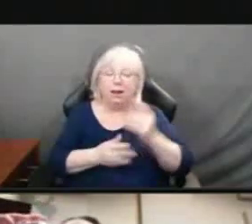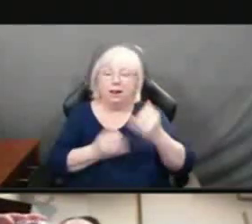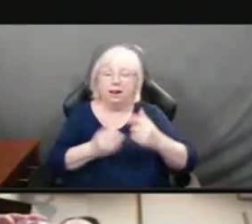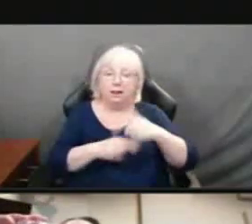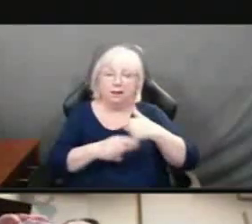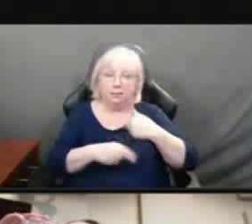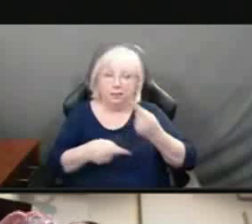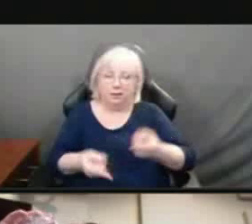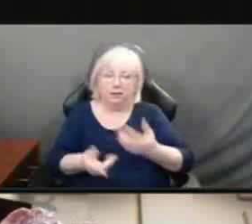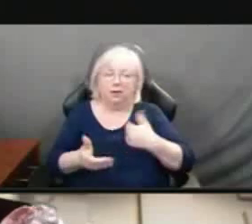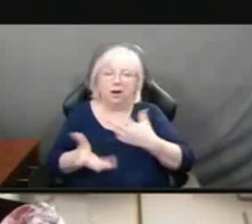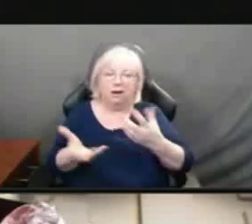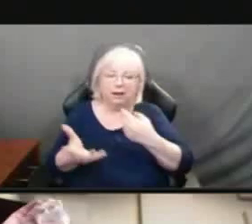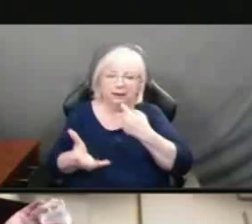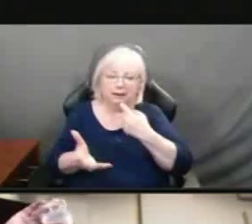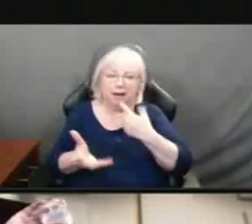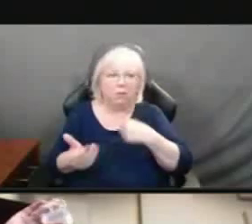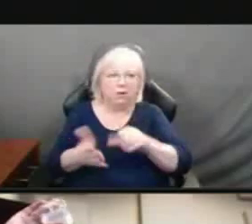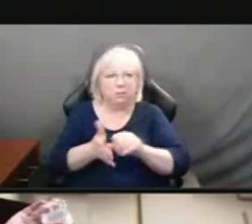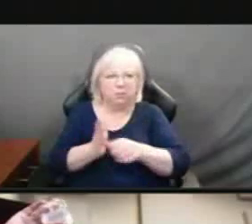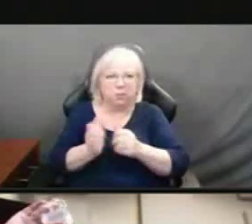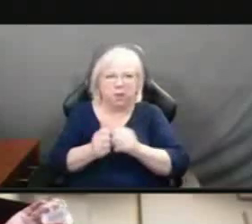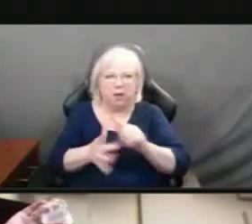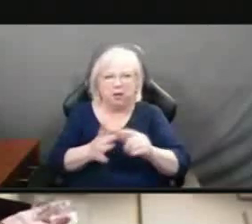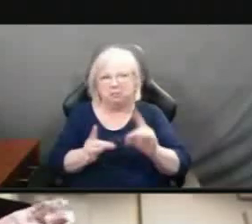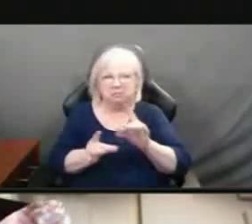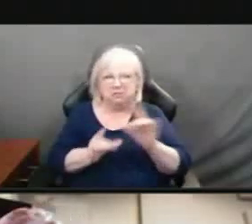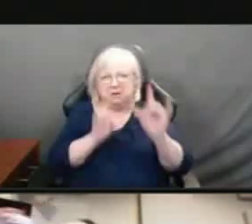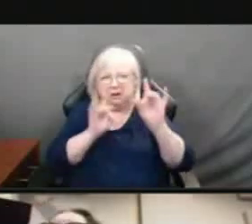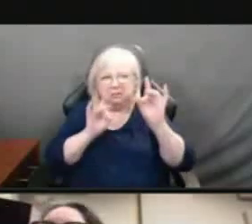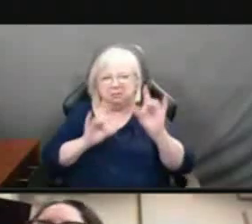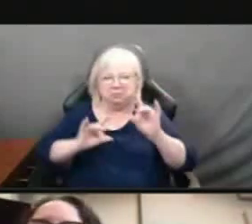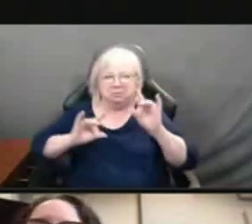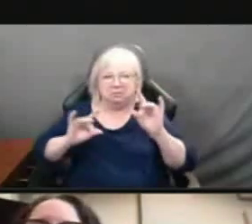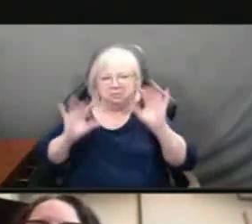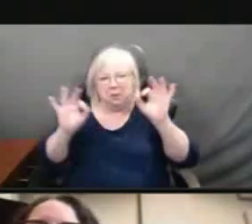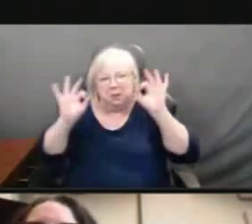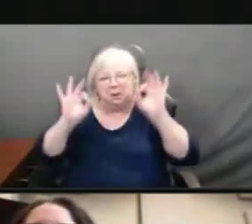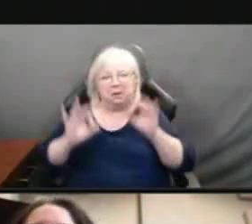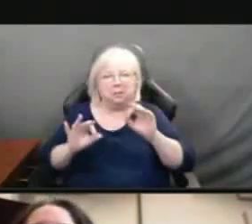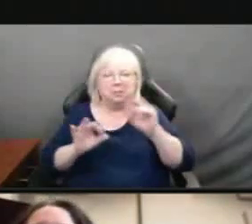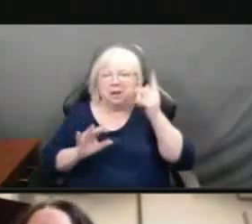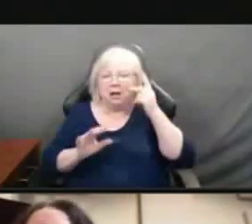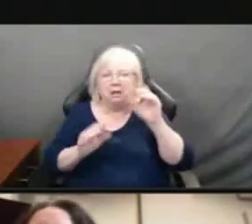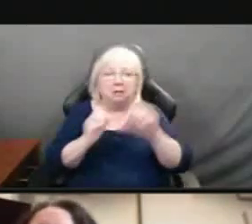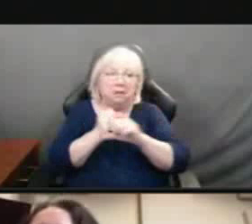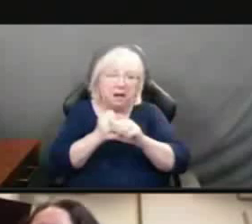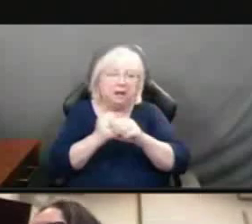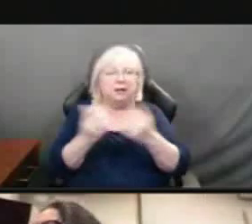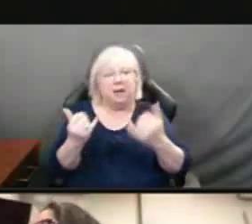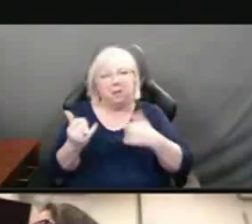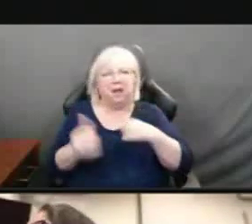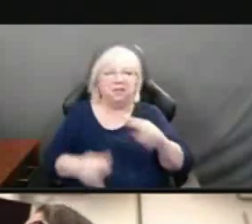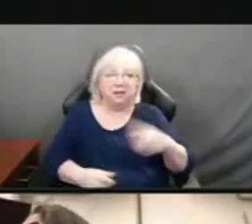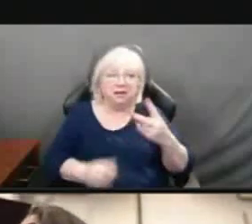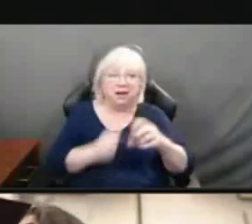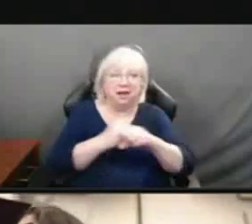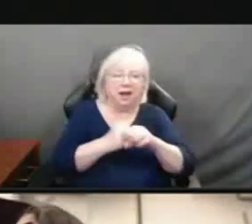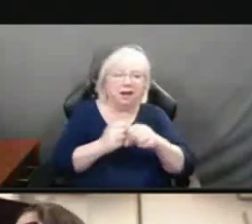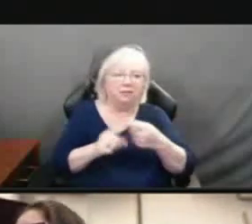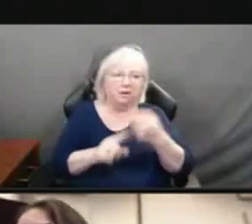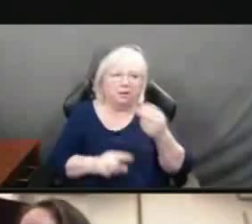wasn't too impressed with all the slick political ads. Now we got a second one from Hank